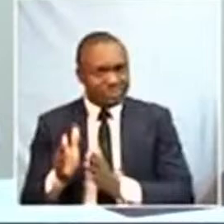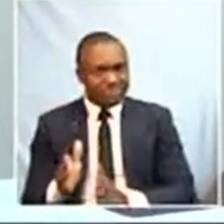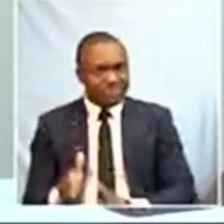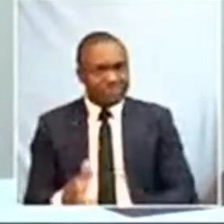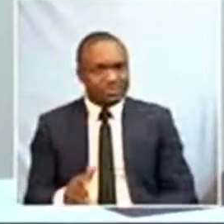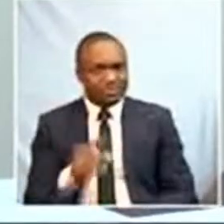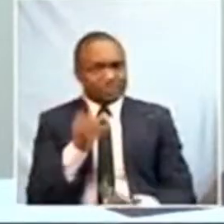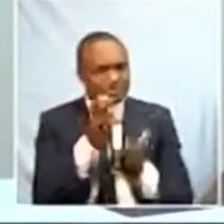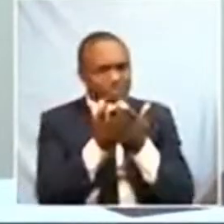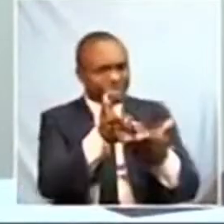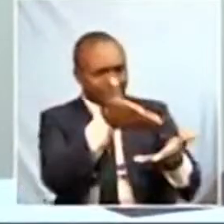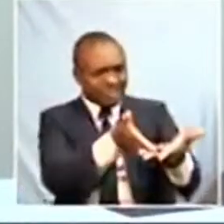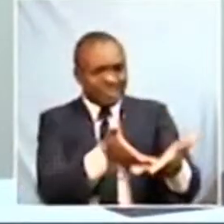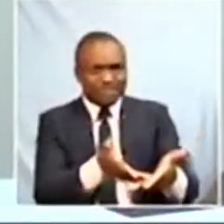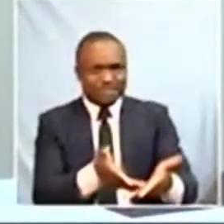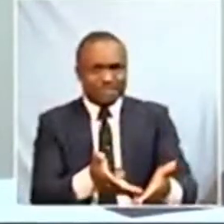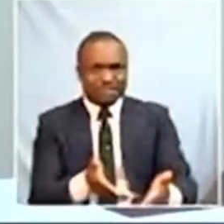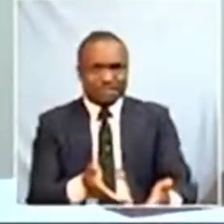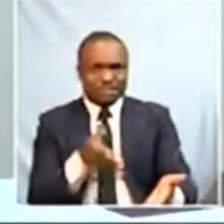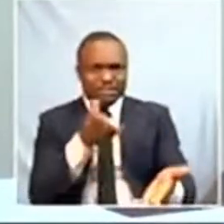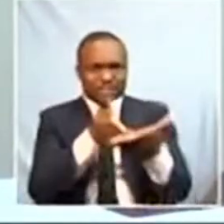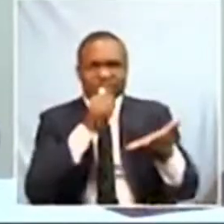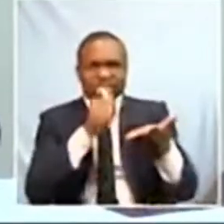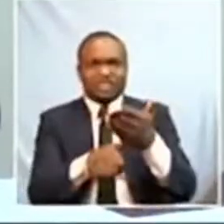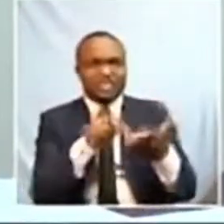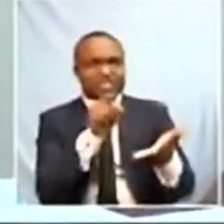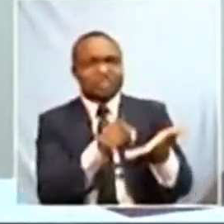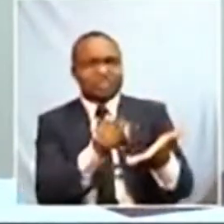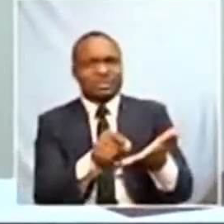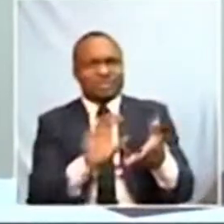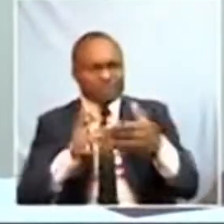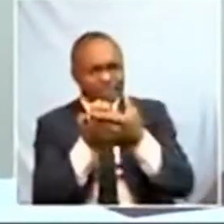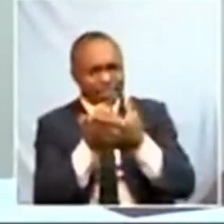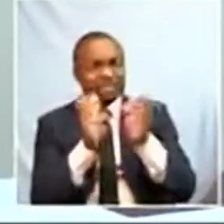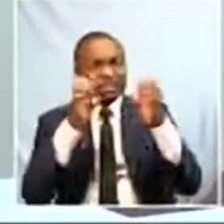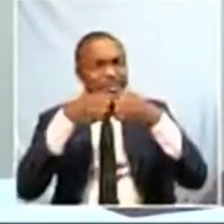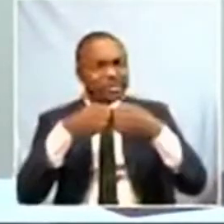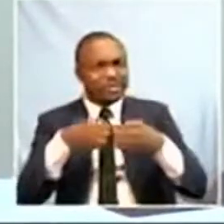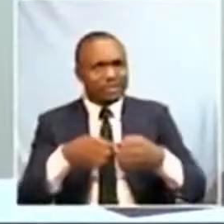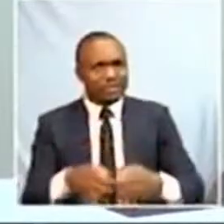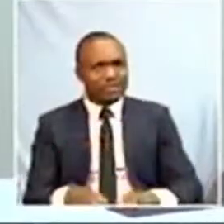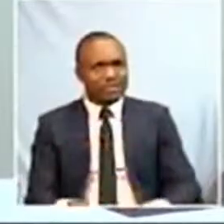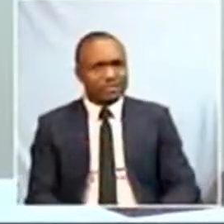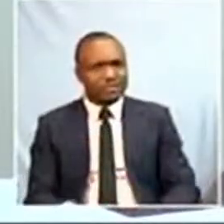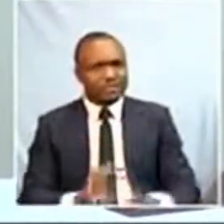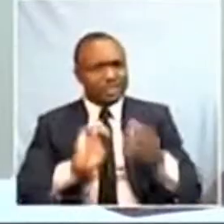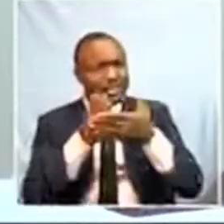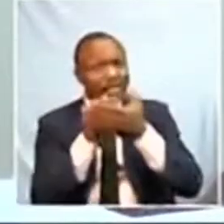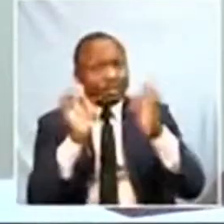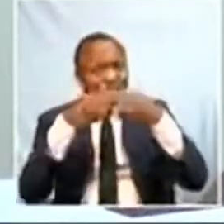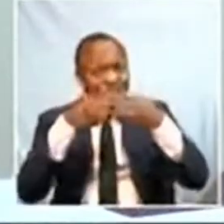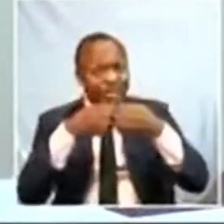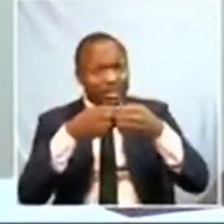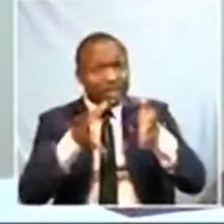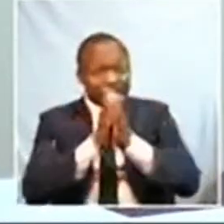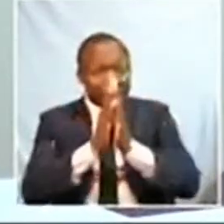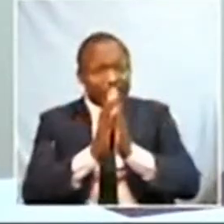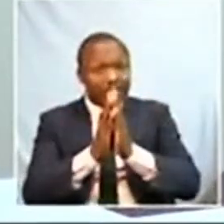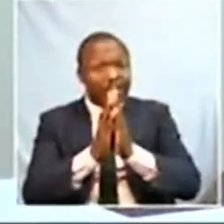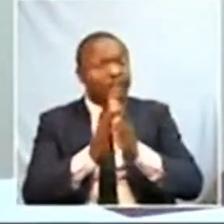And then you submit this letter to say, no, we have engaged the bank. Engaging the bank is asking